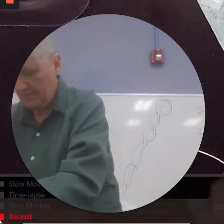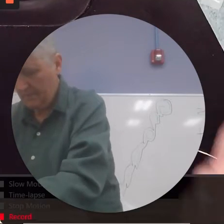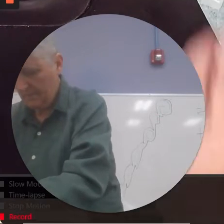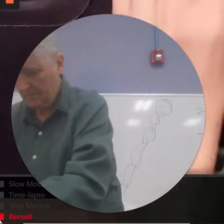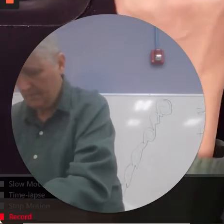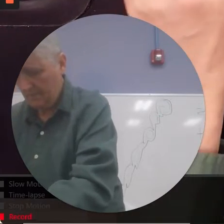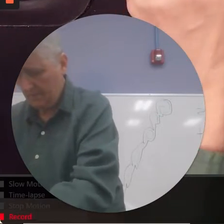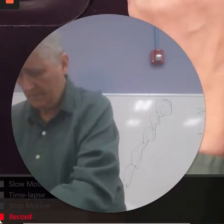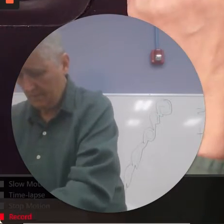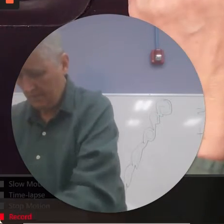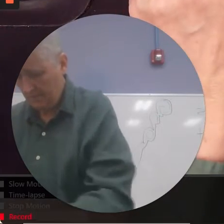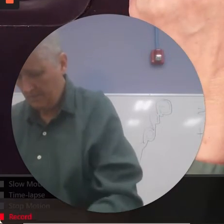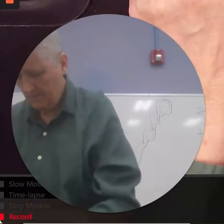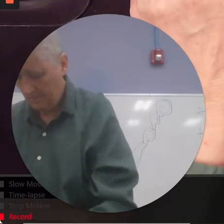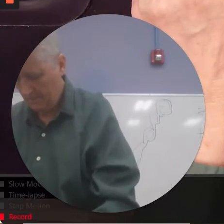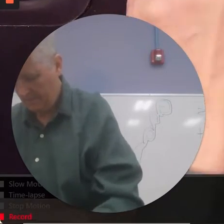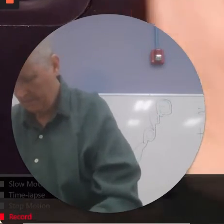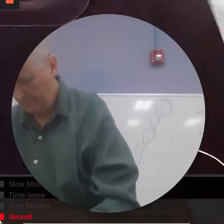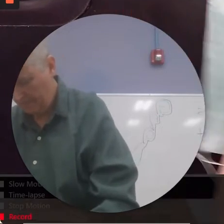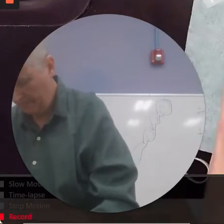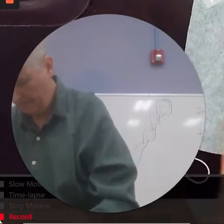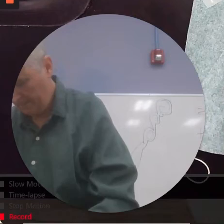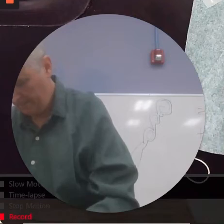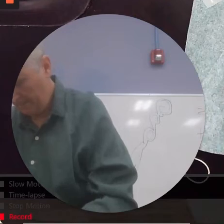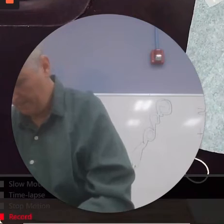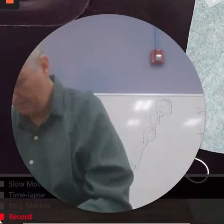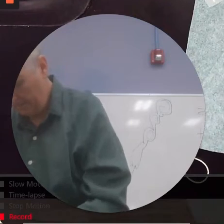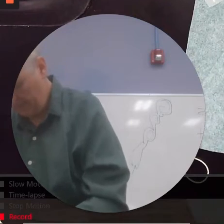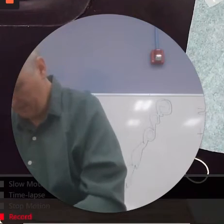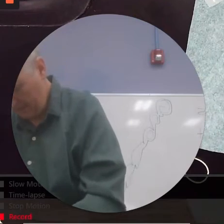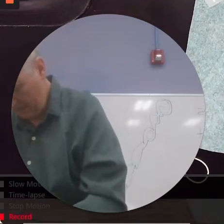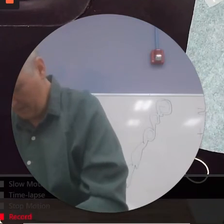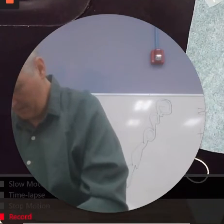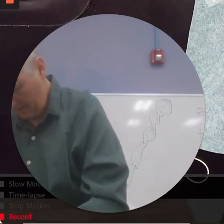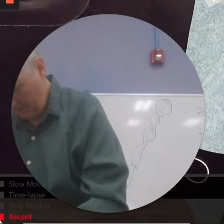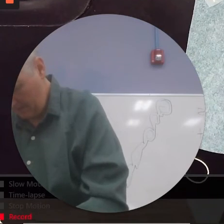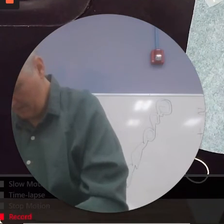Just a little bit, but make sure they're all coming off the corners.